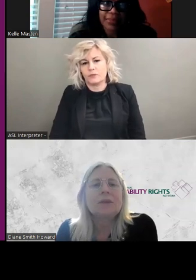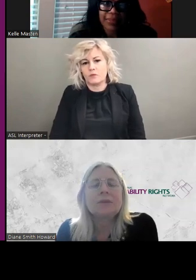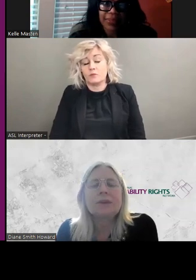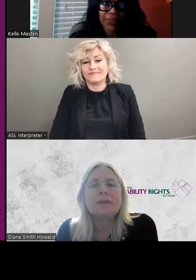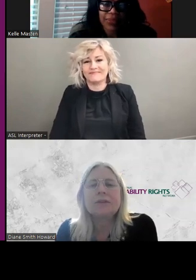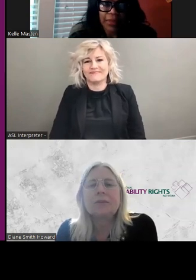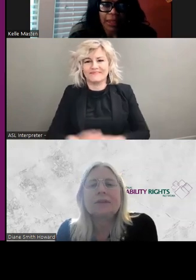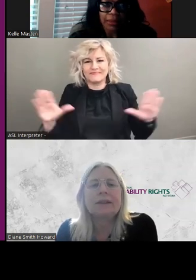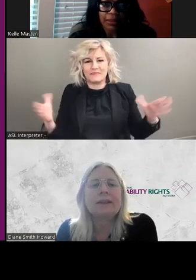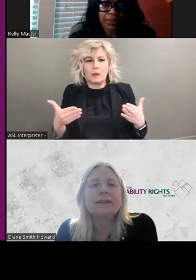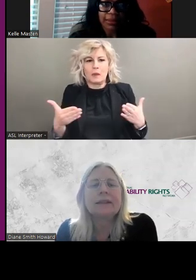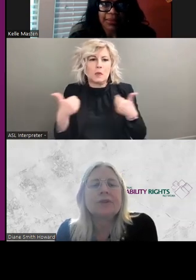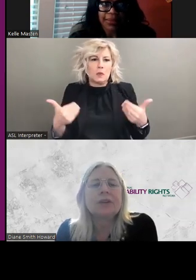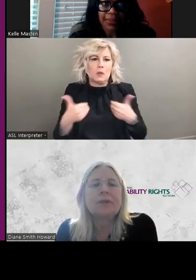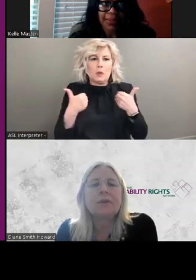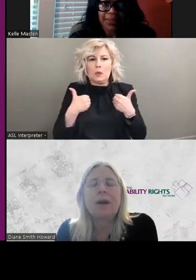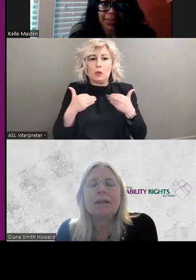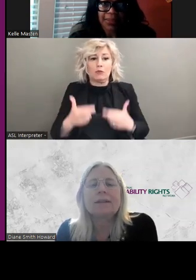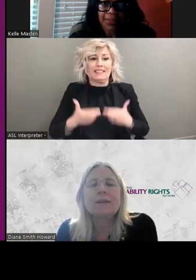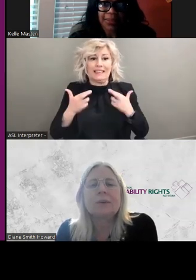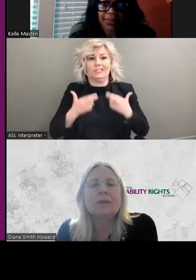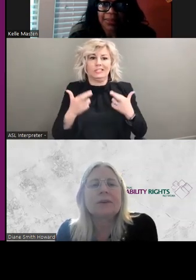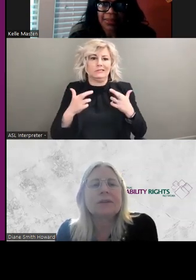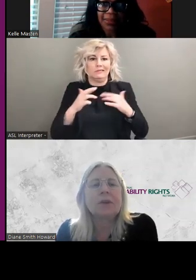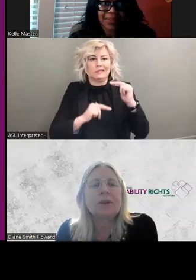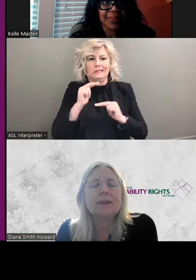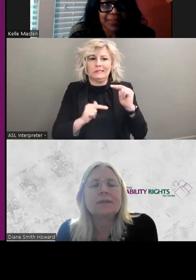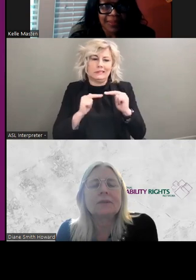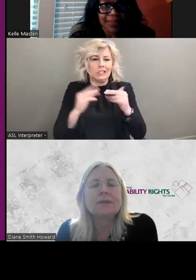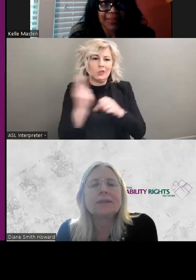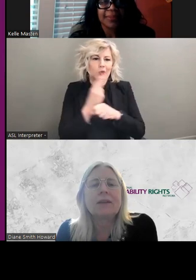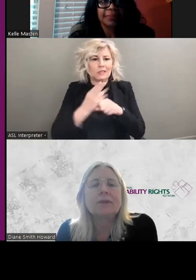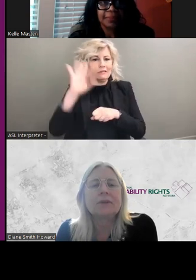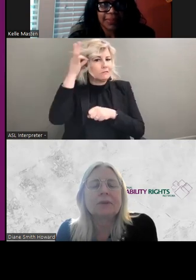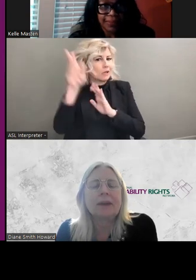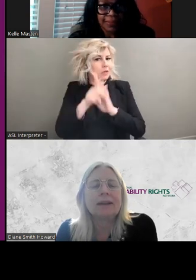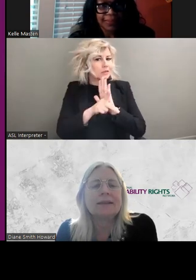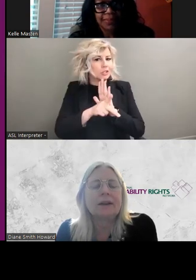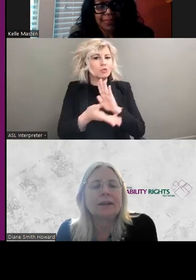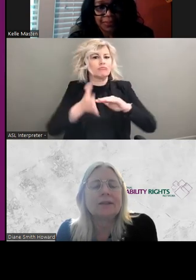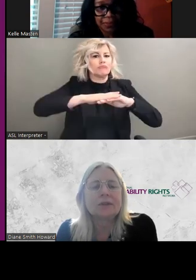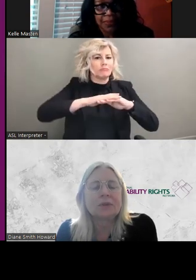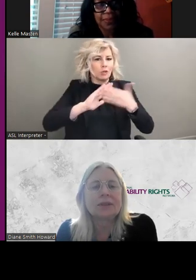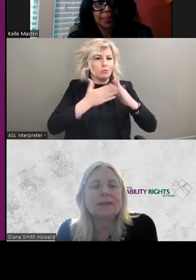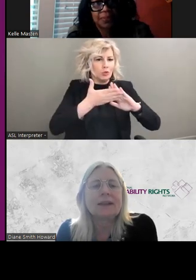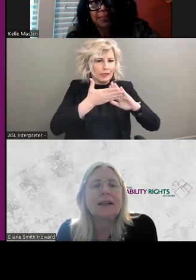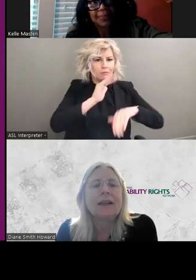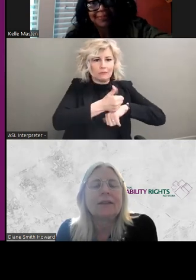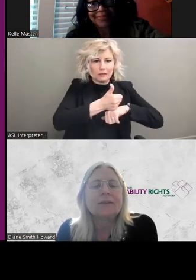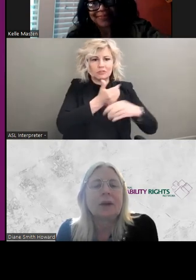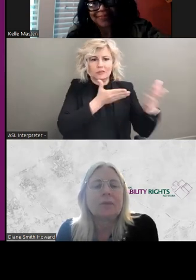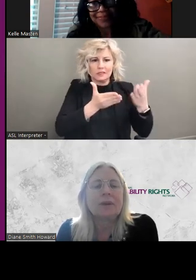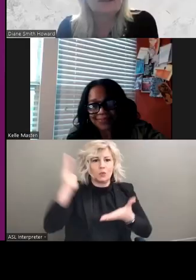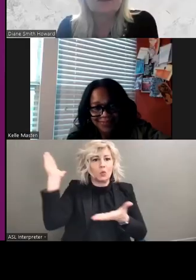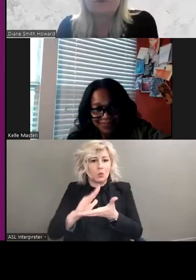Welcome to Youth Residential Facilities Leveraging Federal Policy to Increase Community-Based Services and Reduce Dependency on Institutions.